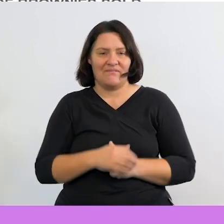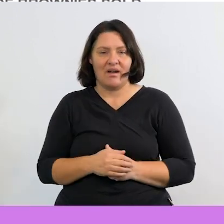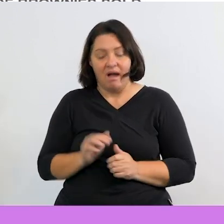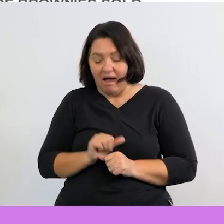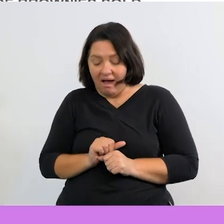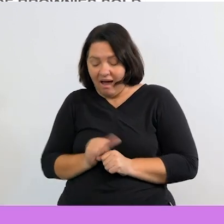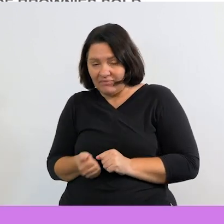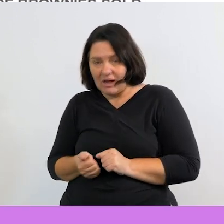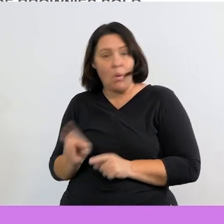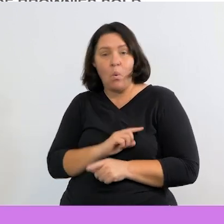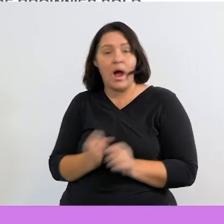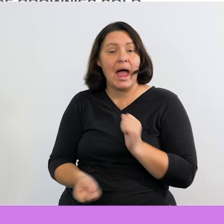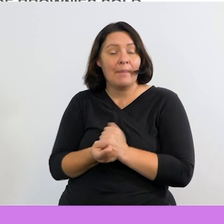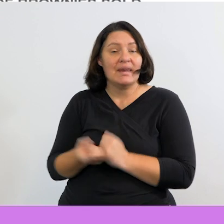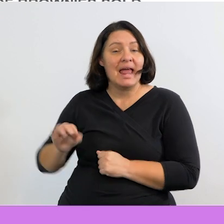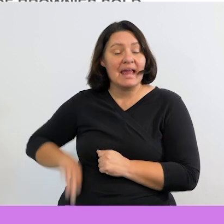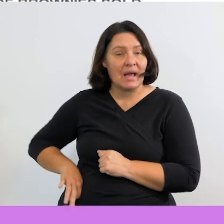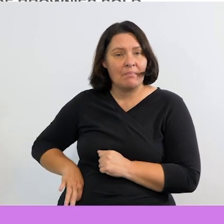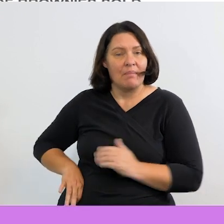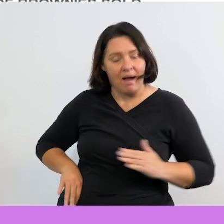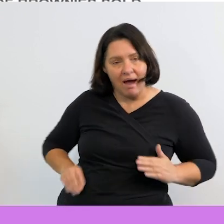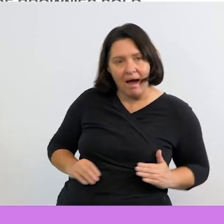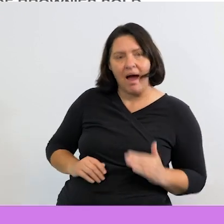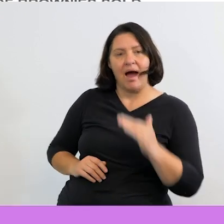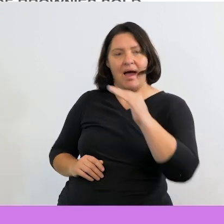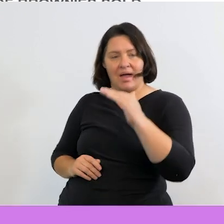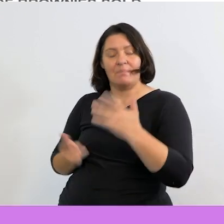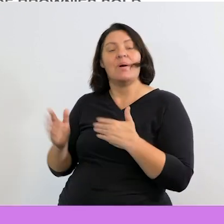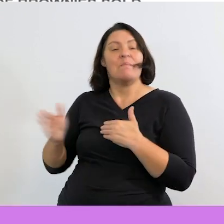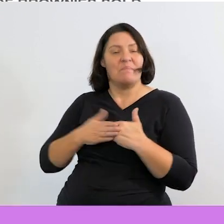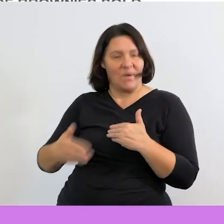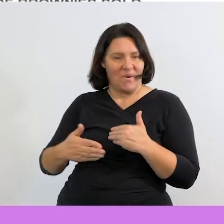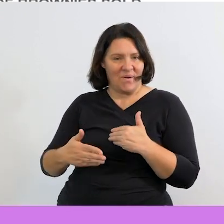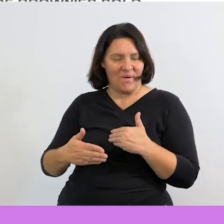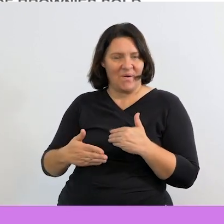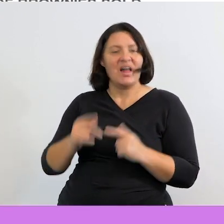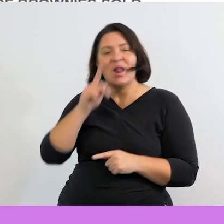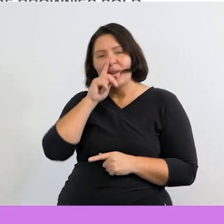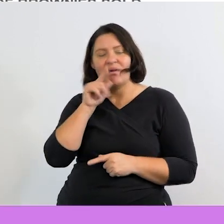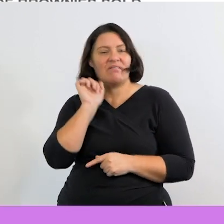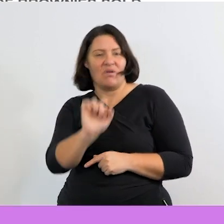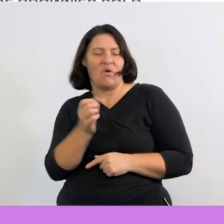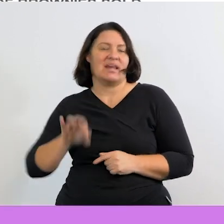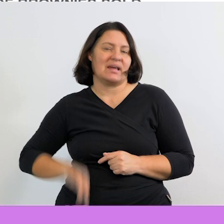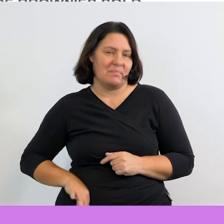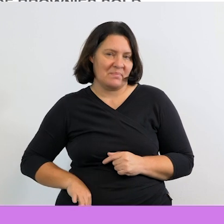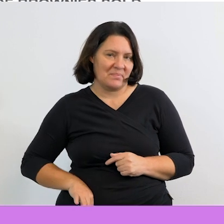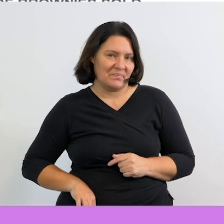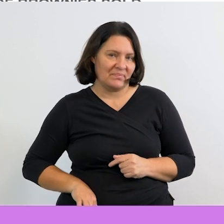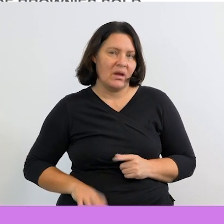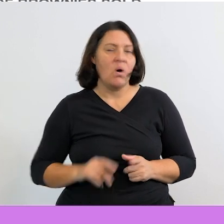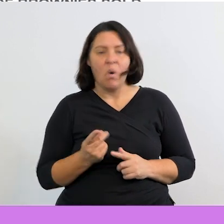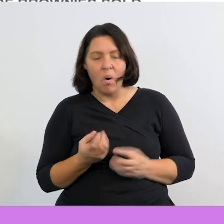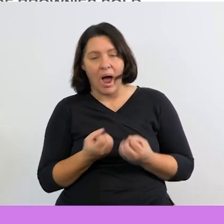itself, after this point, what happens to your income graph? It's higher, meaning it's more. Looking at in terms of your